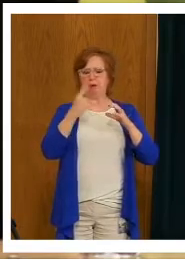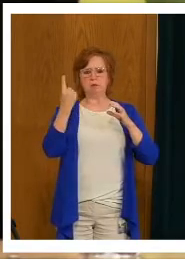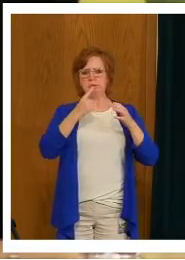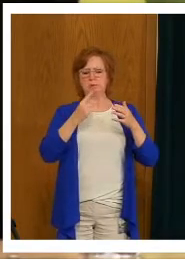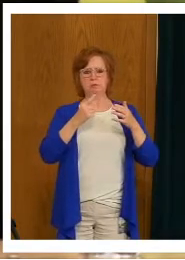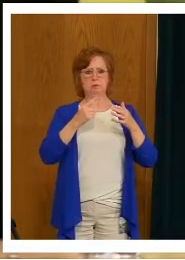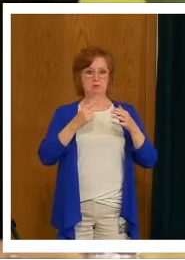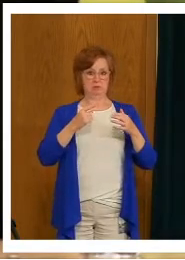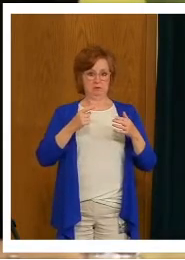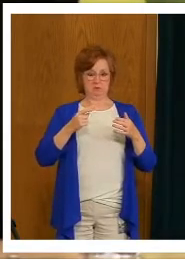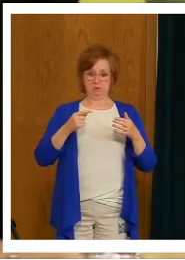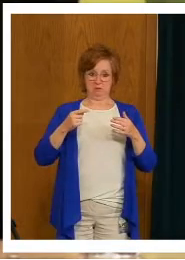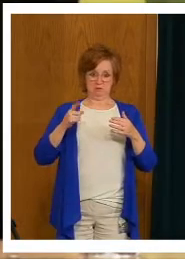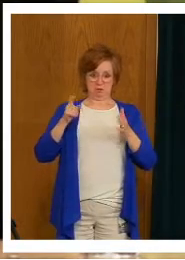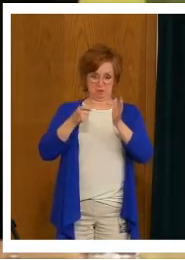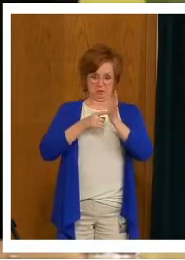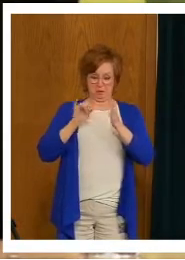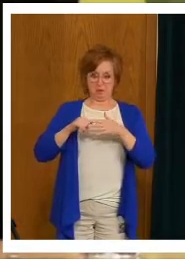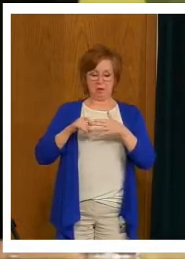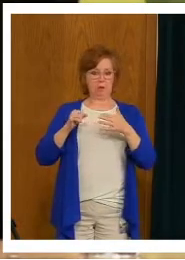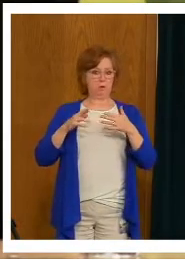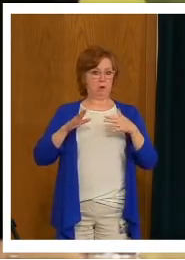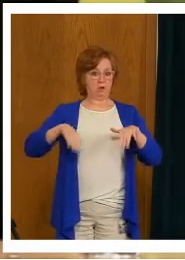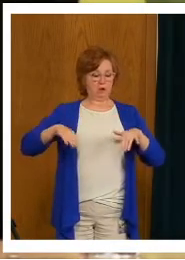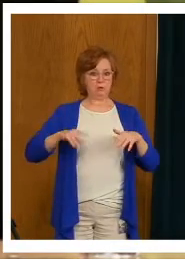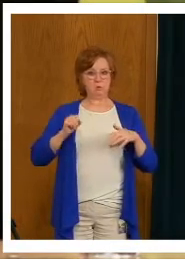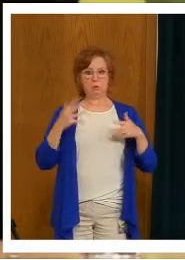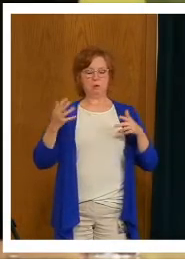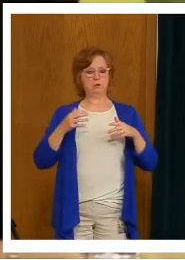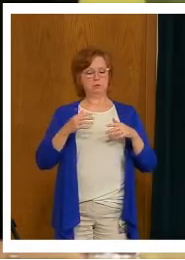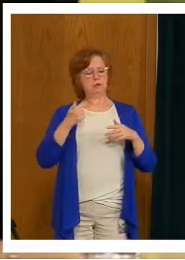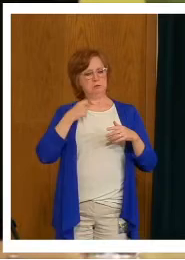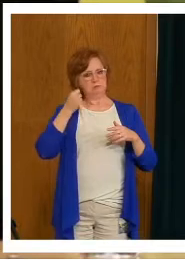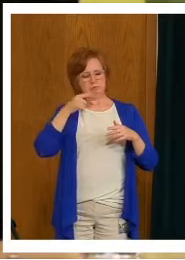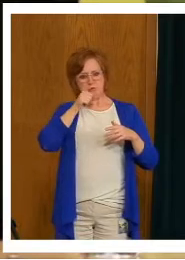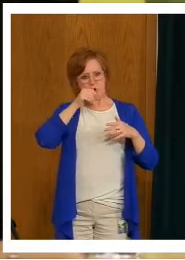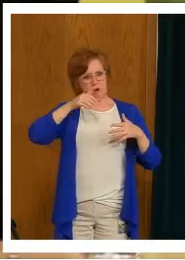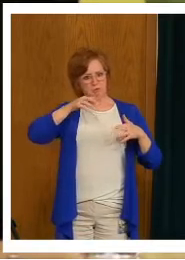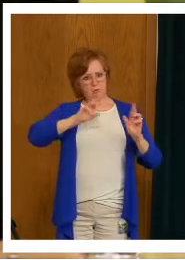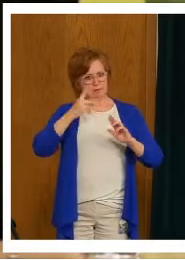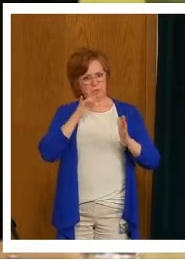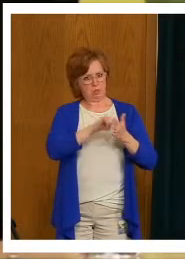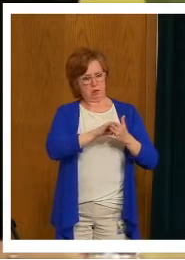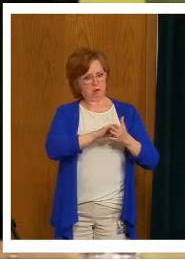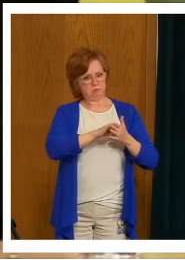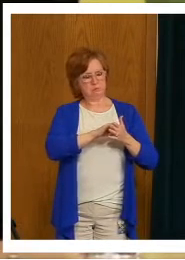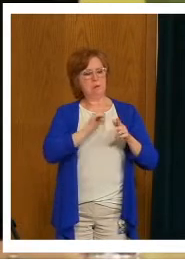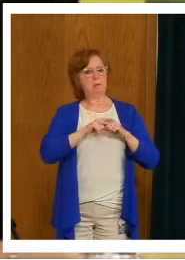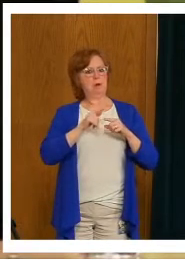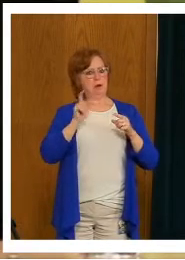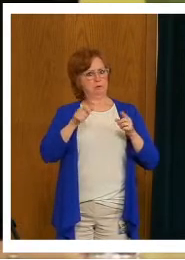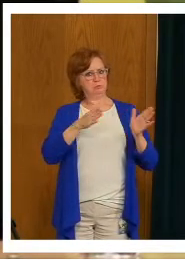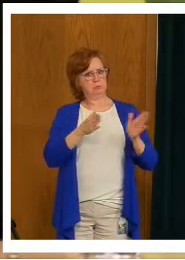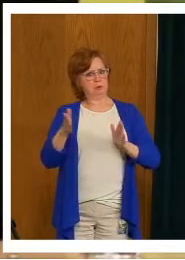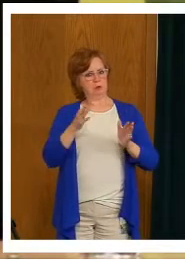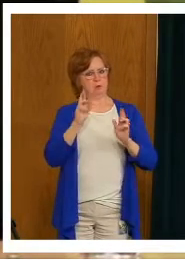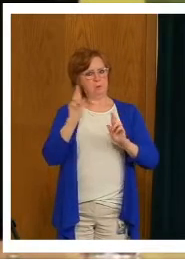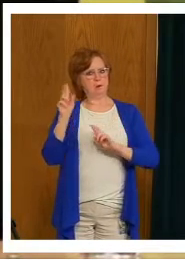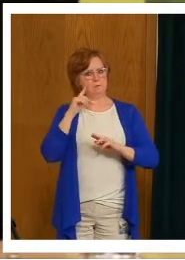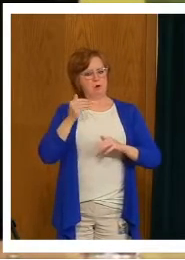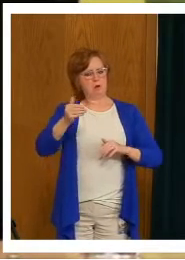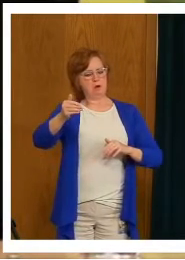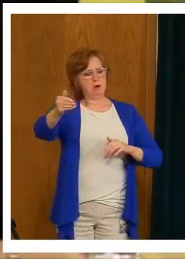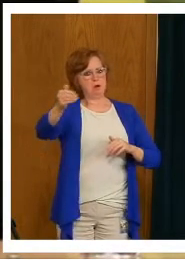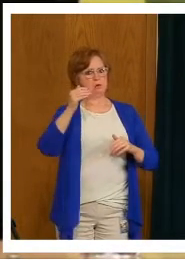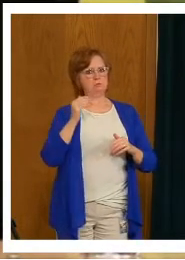not at that point today. We're still a few weeks away from that point, but I would like to see the federal government start to provide some of that very clear